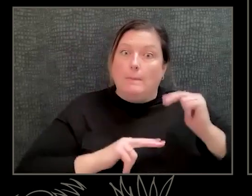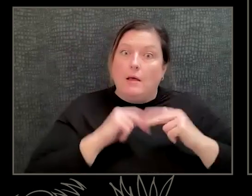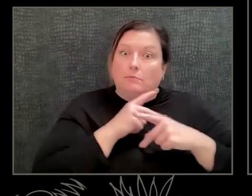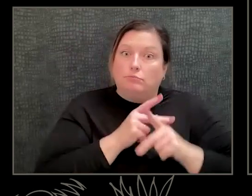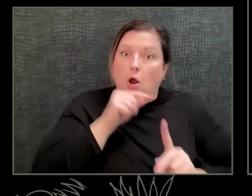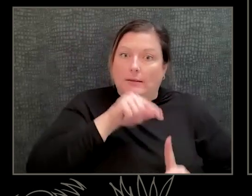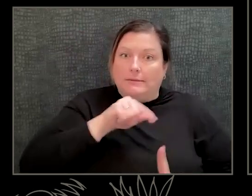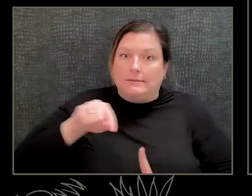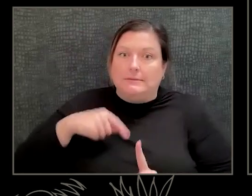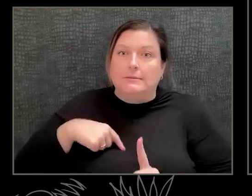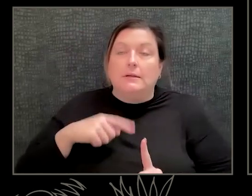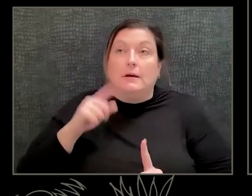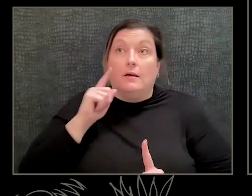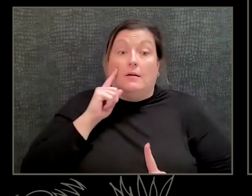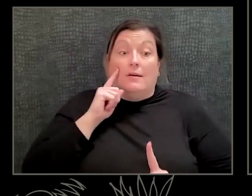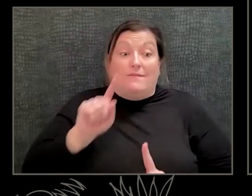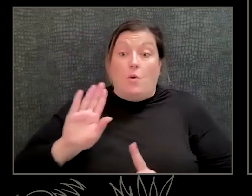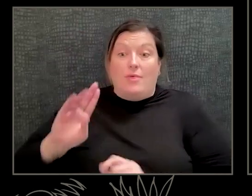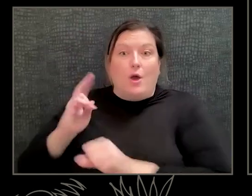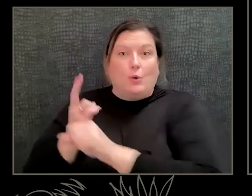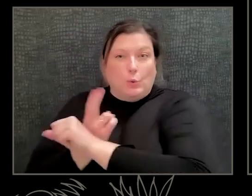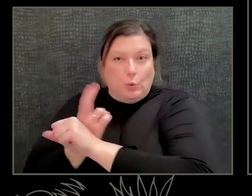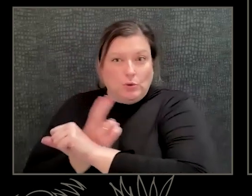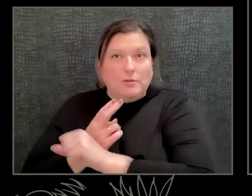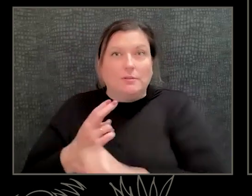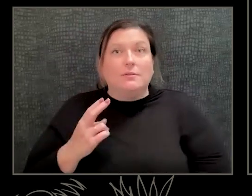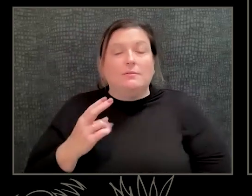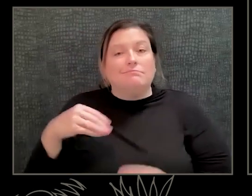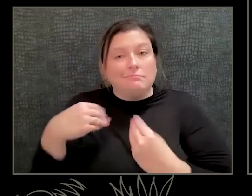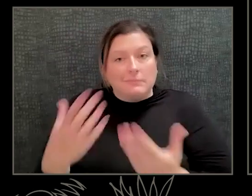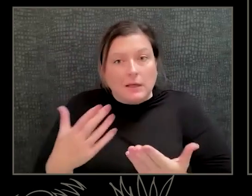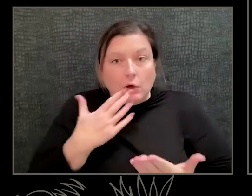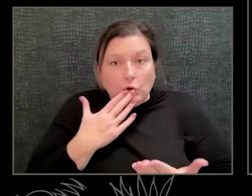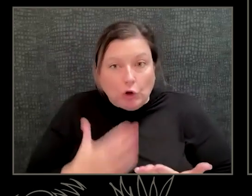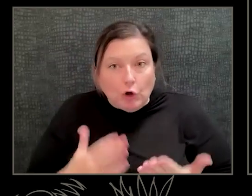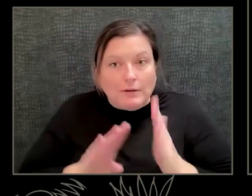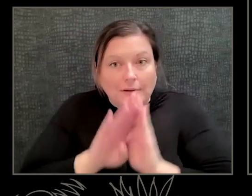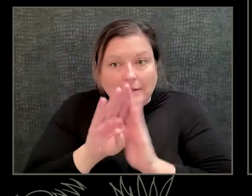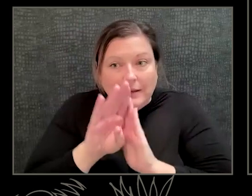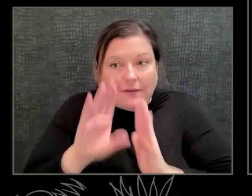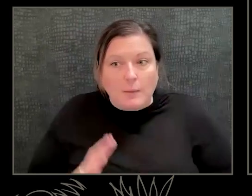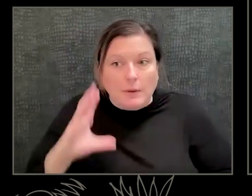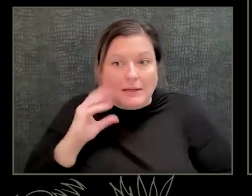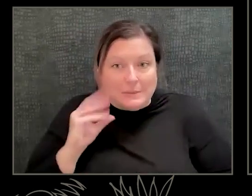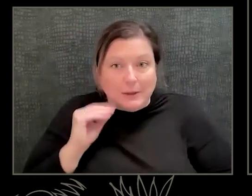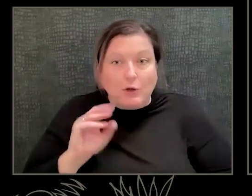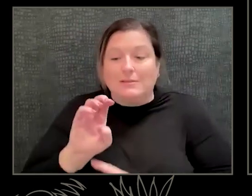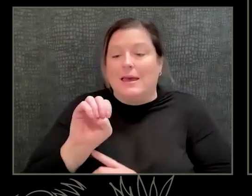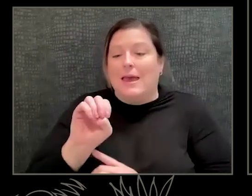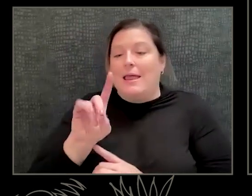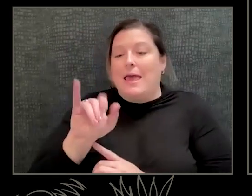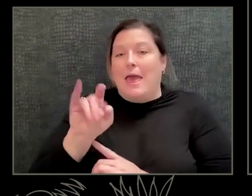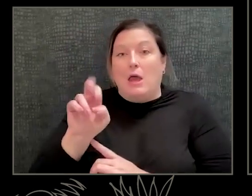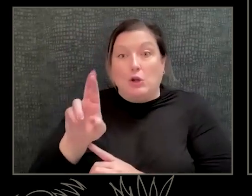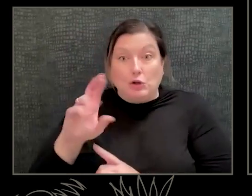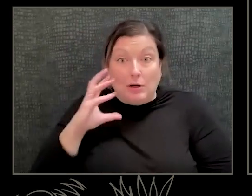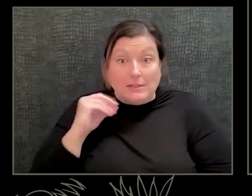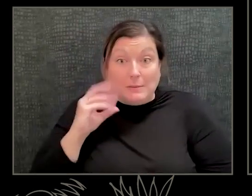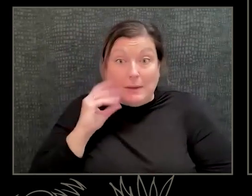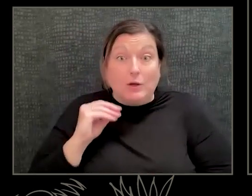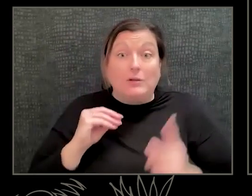users, just to give them a great developer experience and also a great editor experience, because our system is